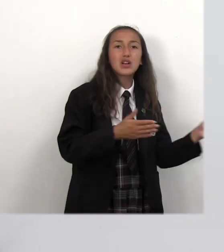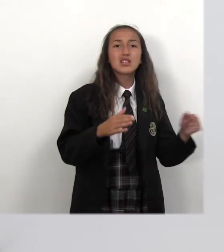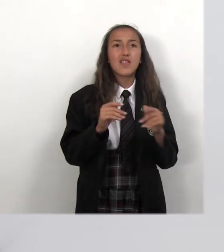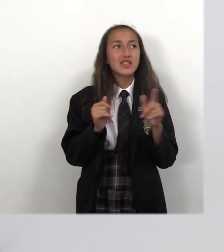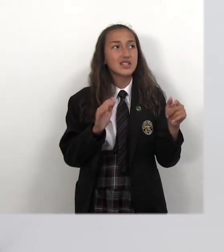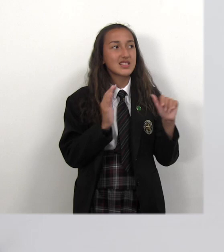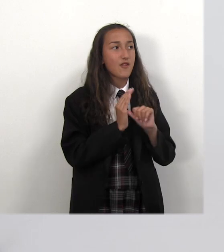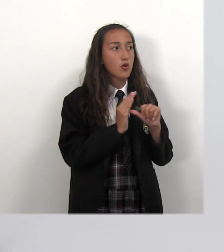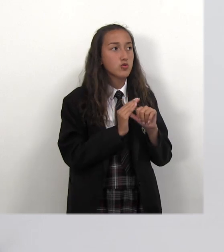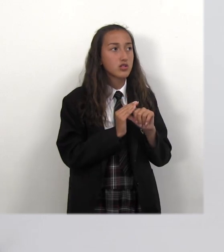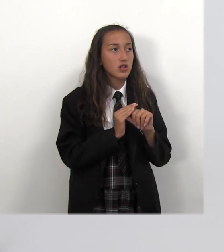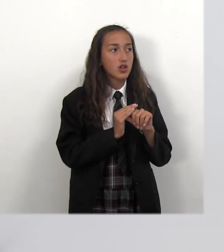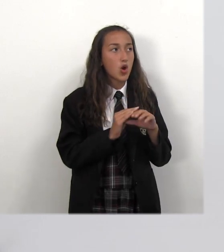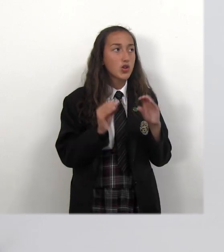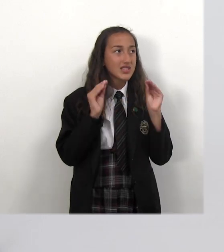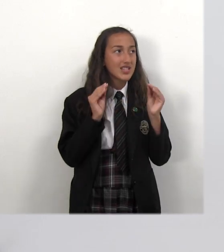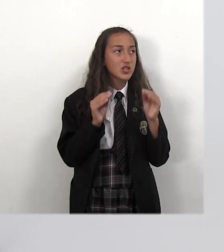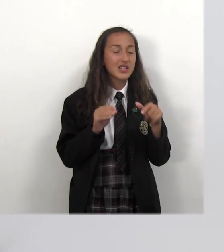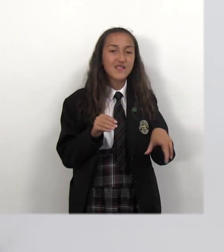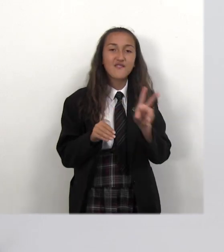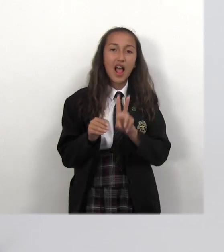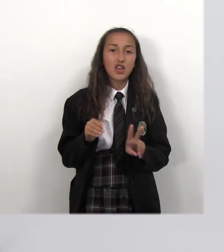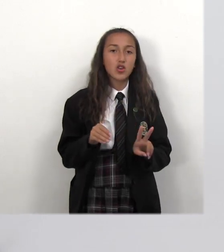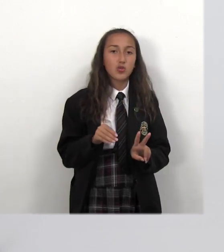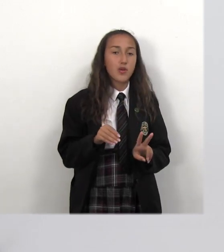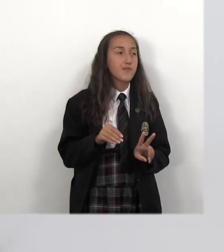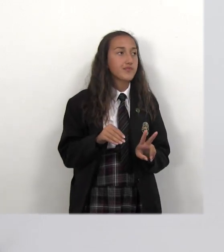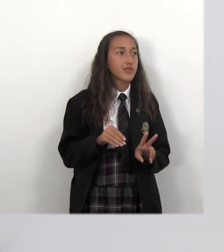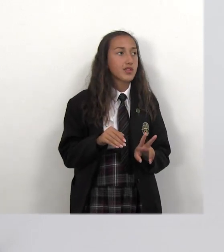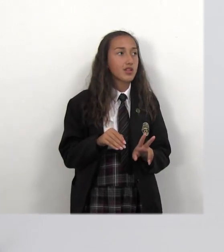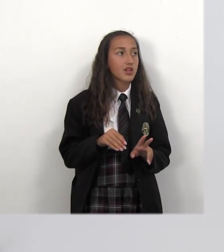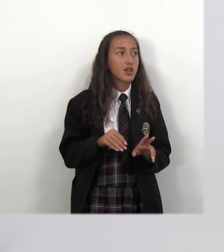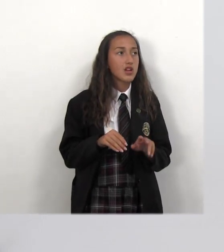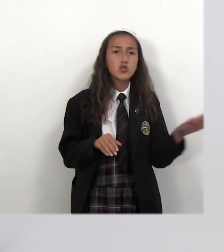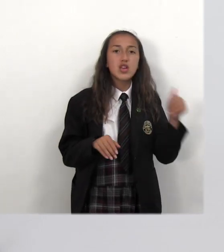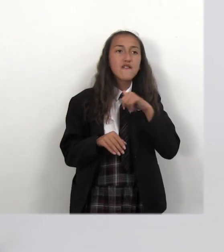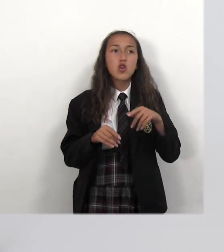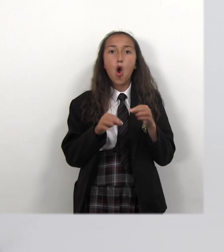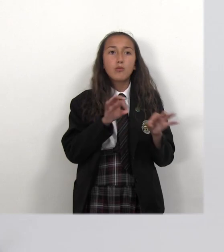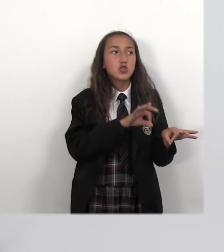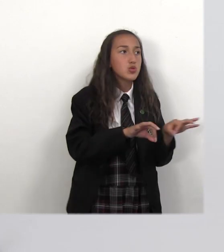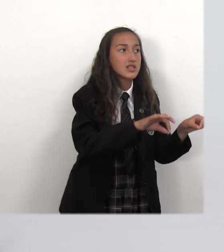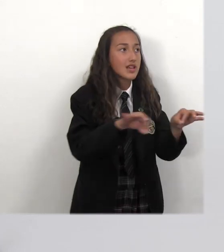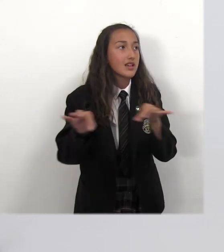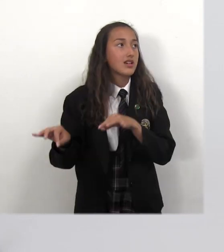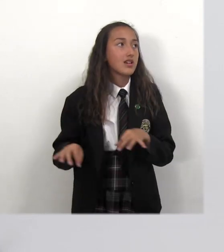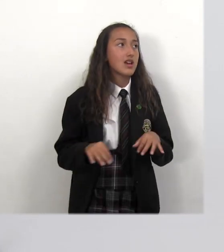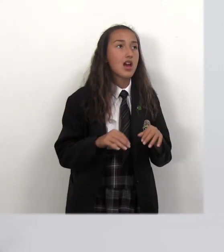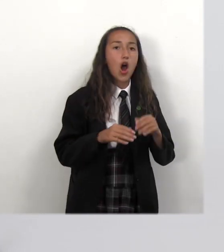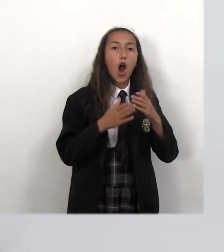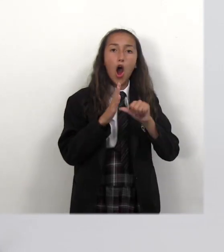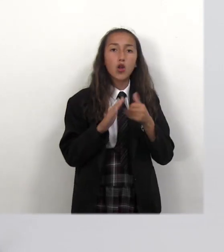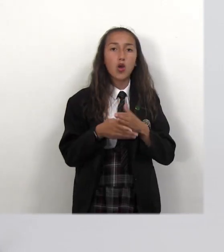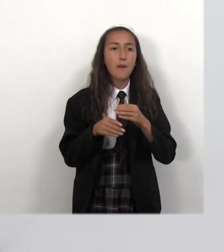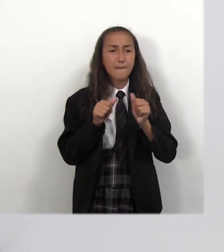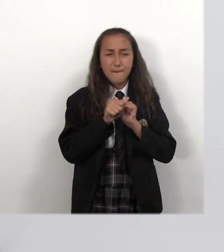difficult. We teach them its value and use every opportunity to demonstrate that hard work beats talent any